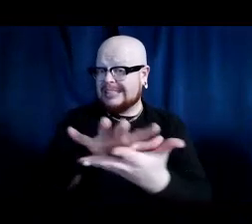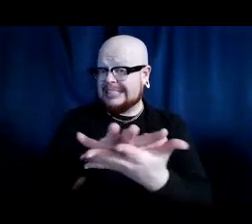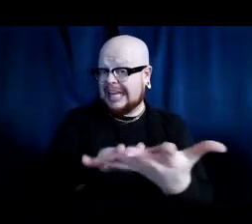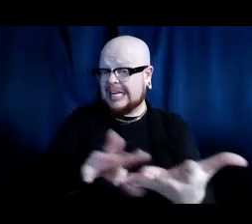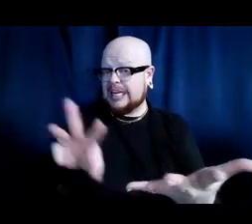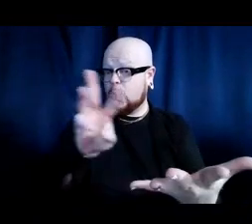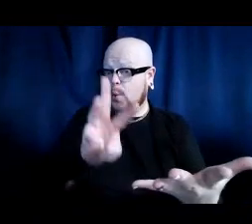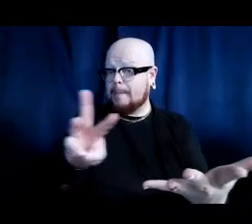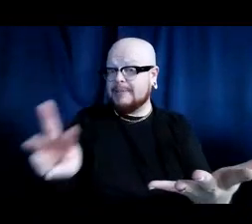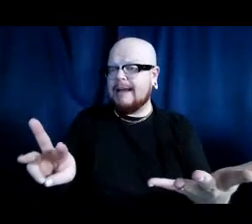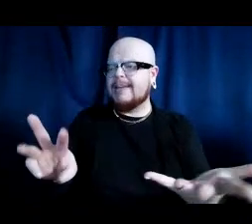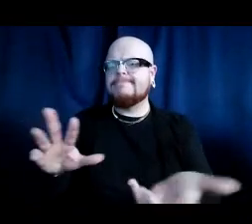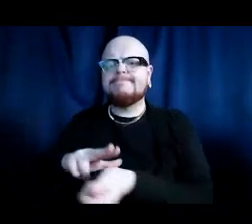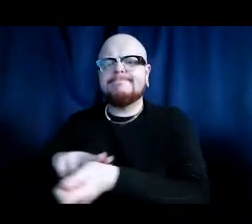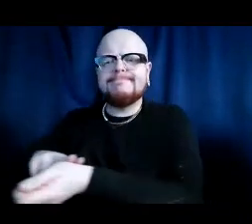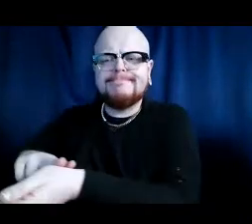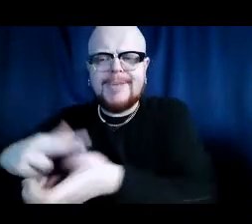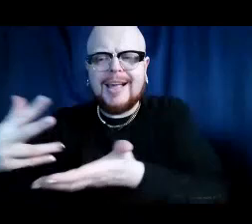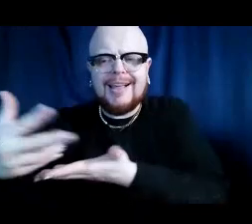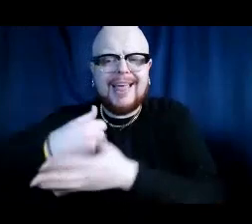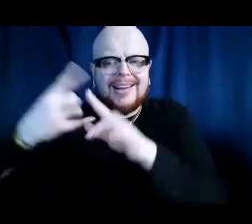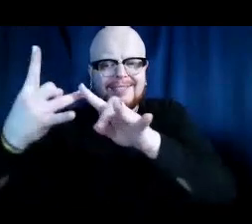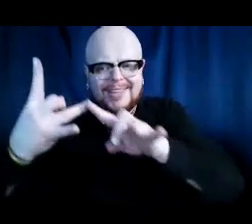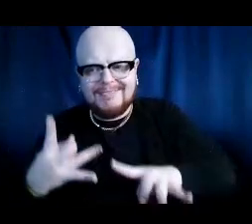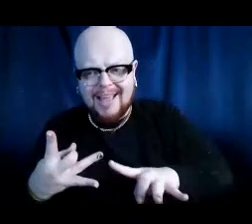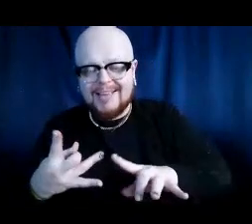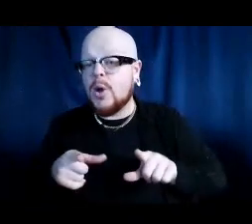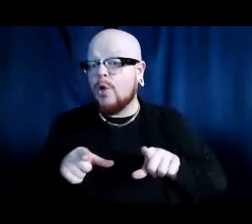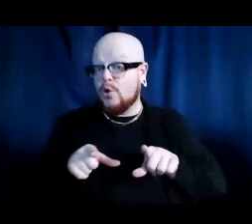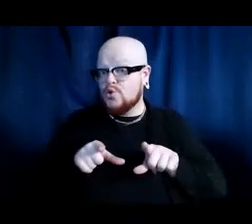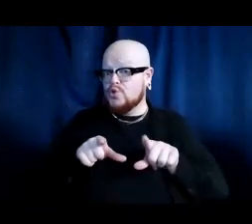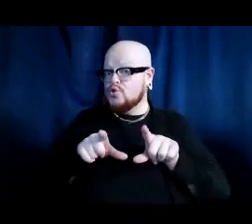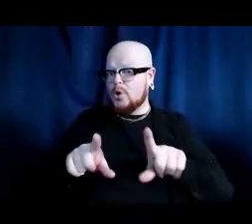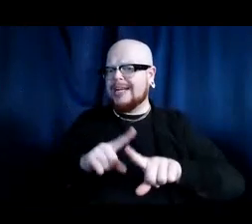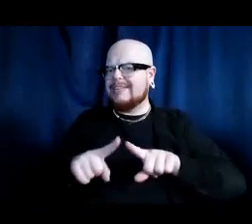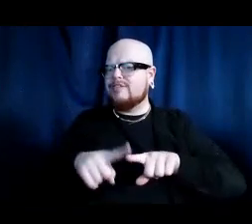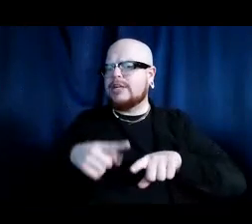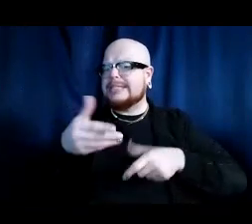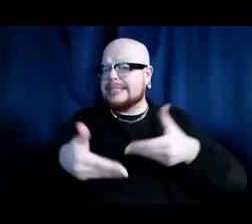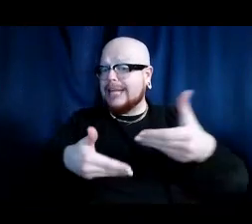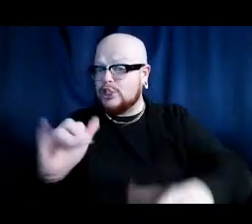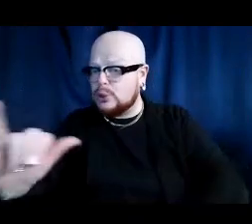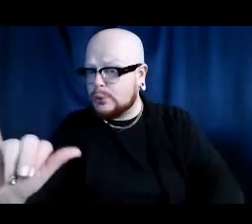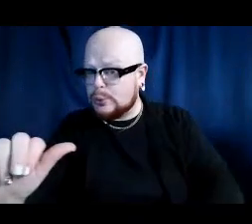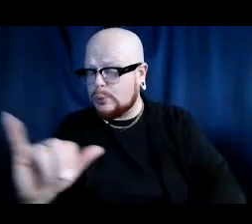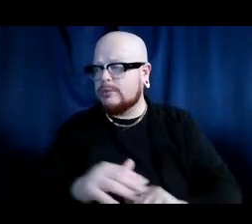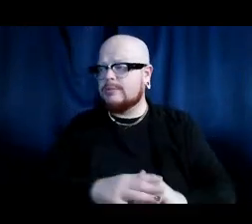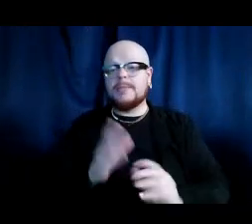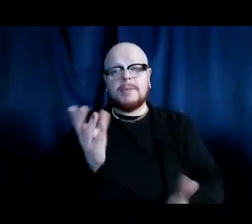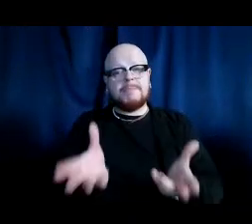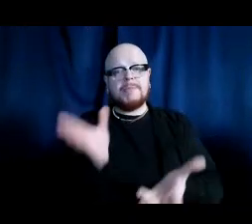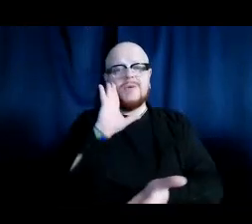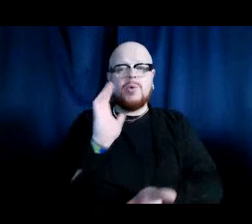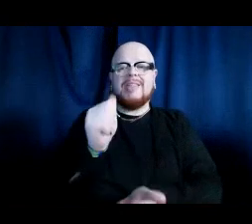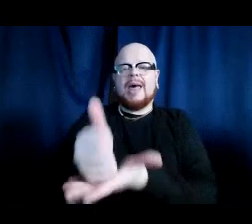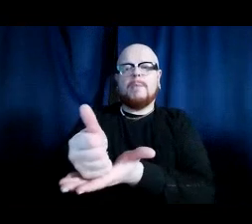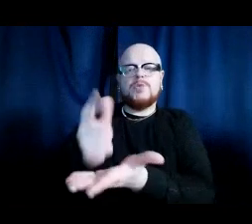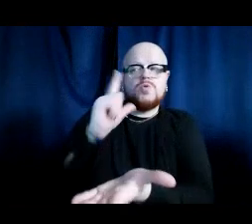different stages of development. This may help identify barriers and ideas for